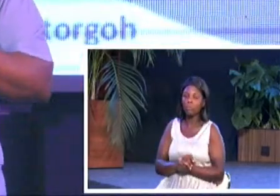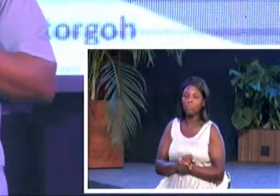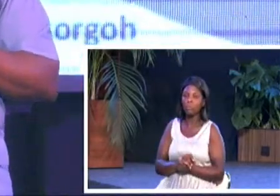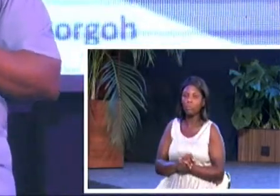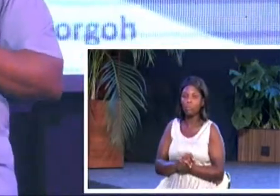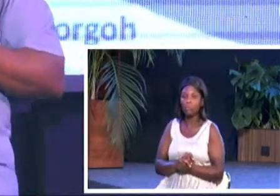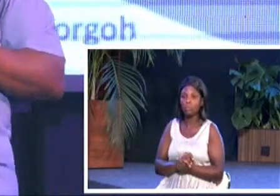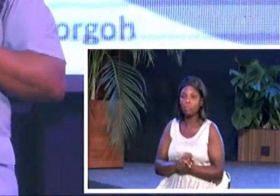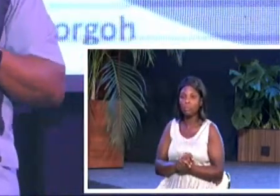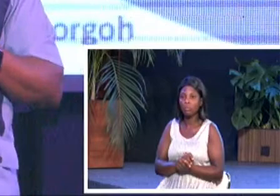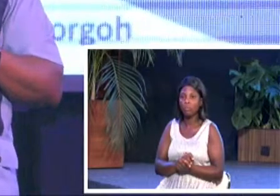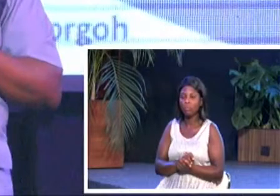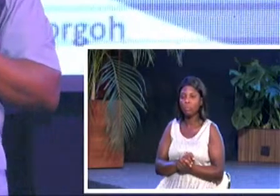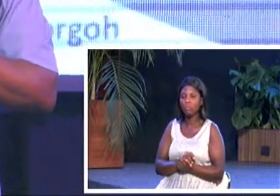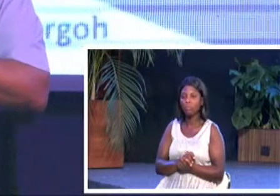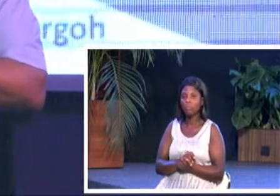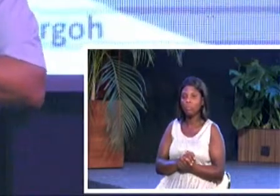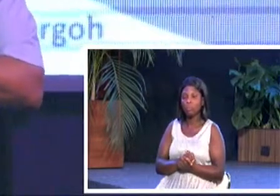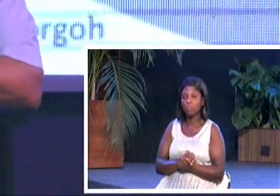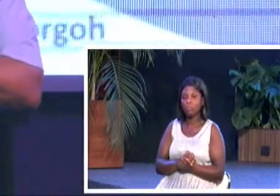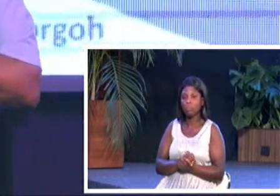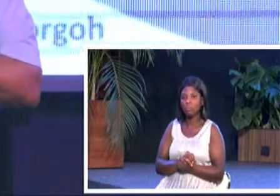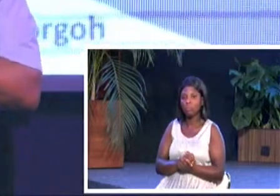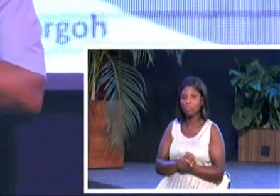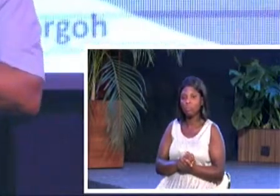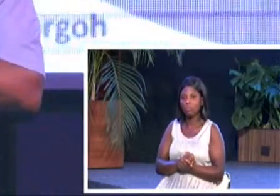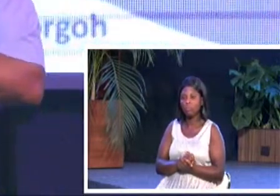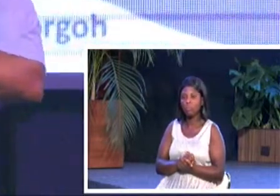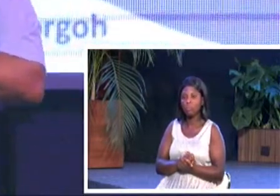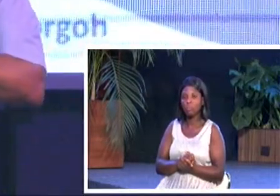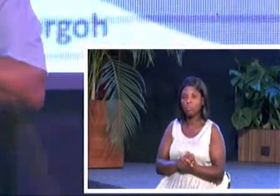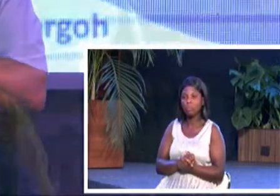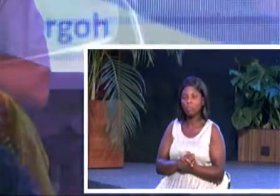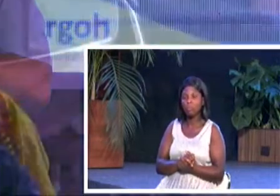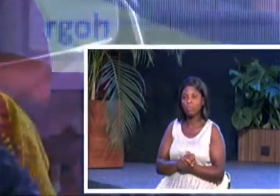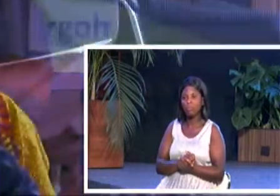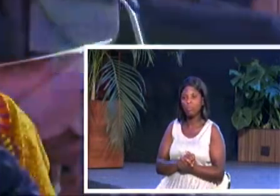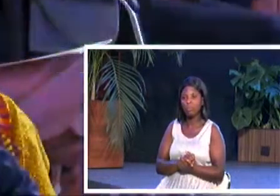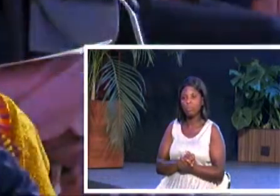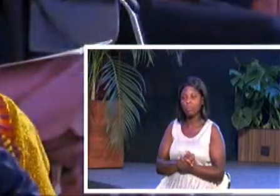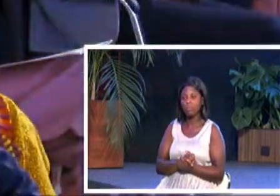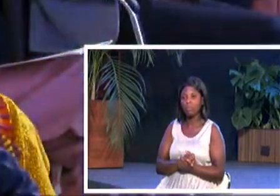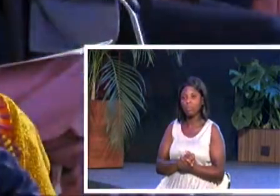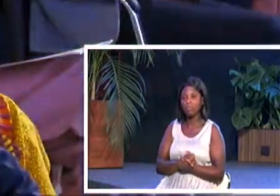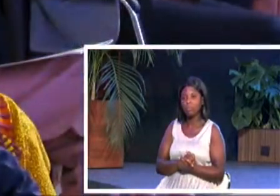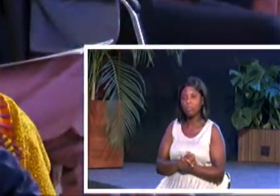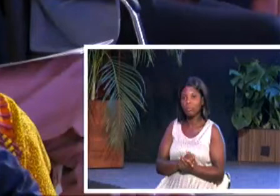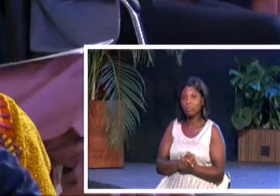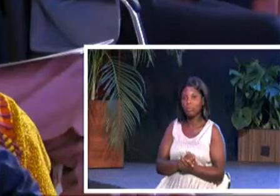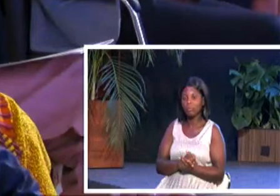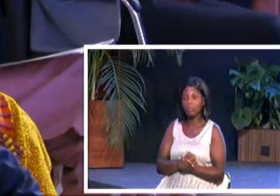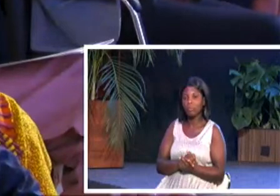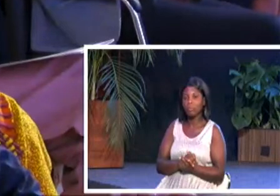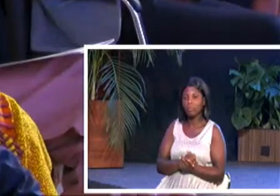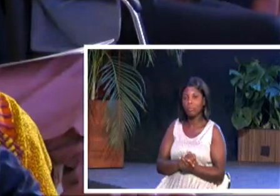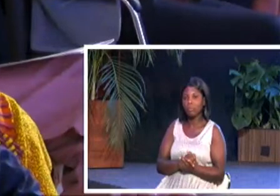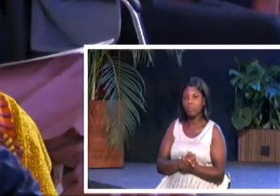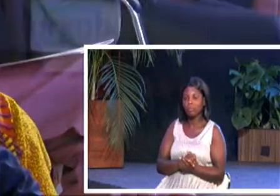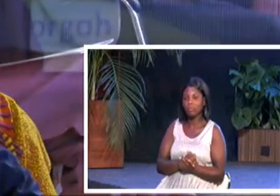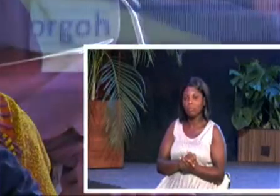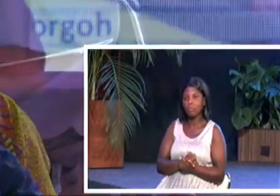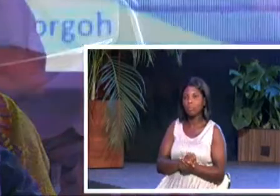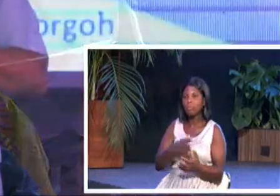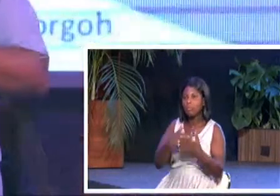app, it should be user-friendly so that people will not find it difficult navigating or going around or looking for whatever product they want to